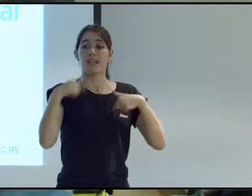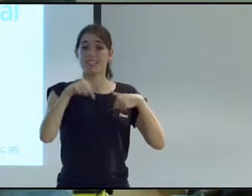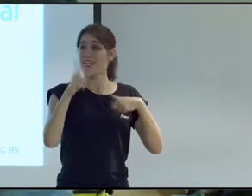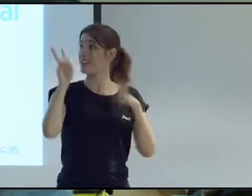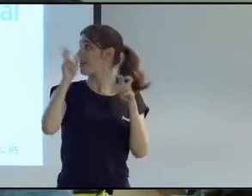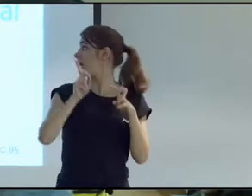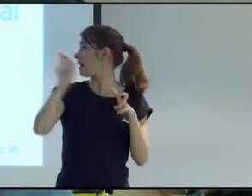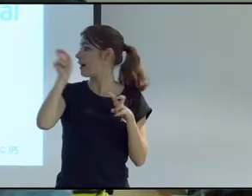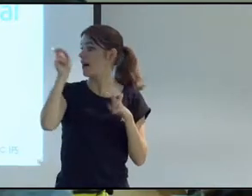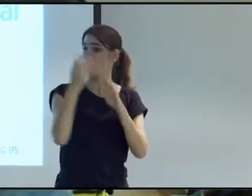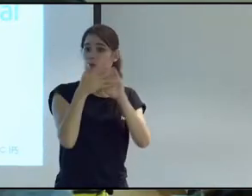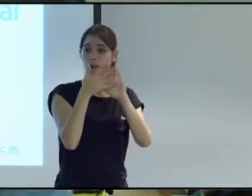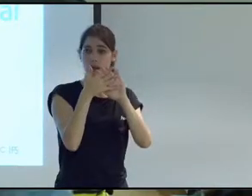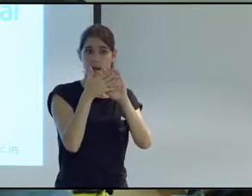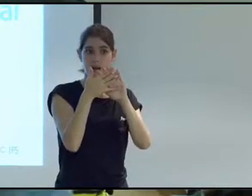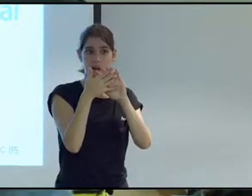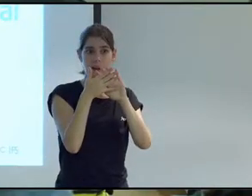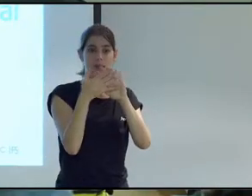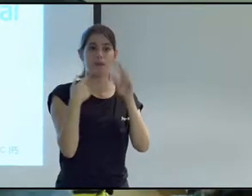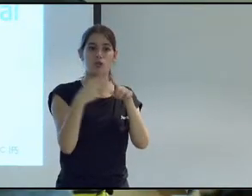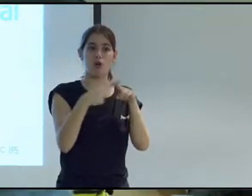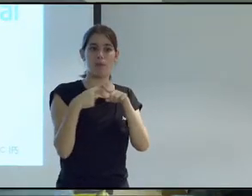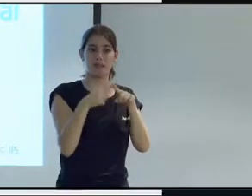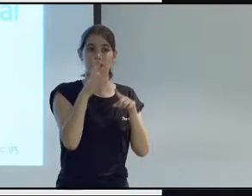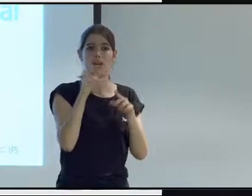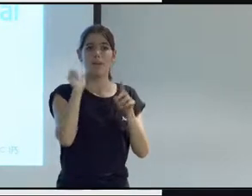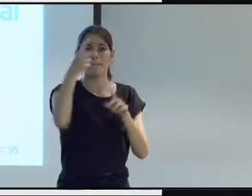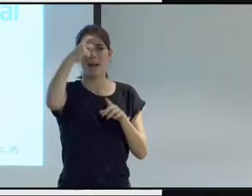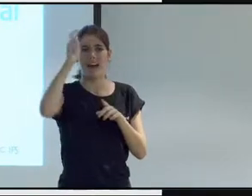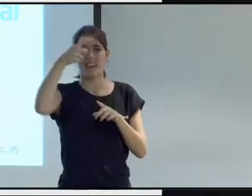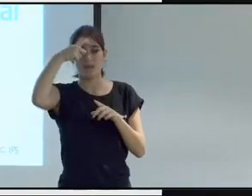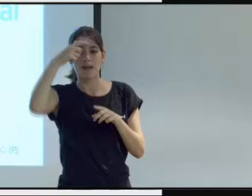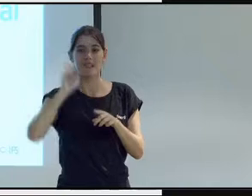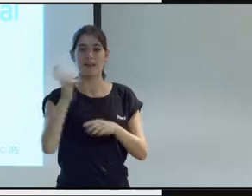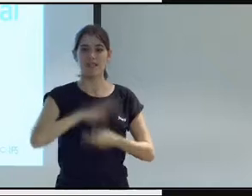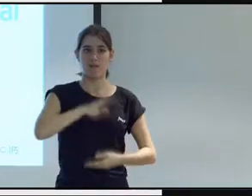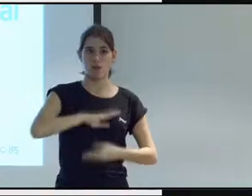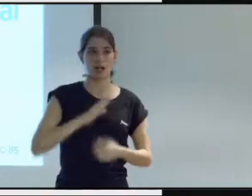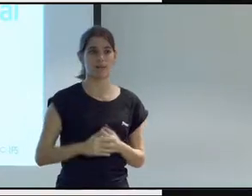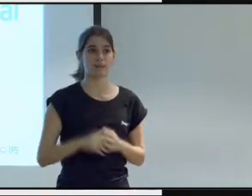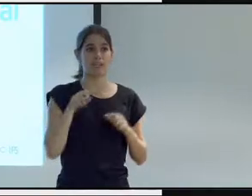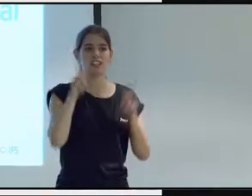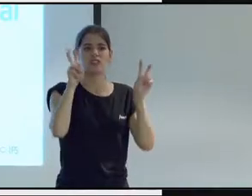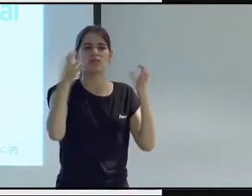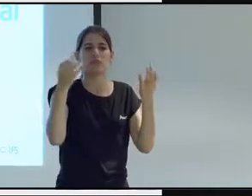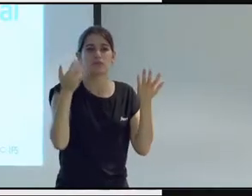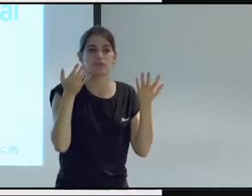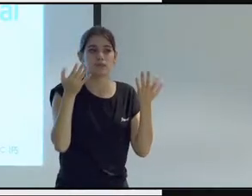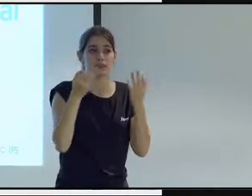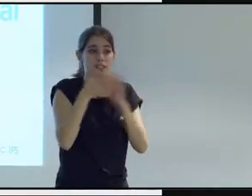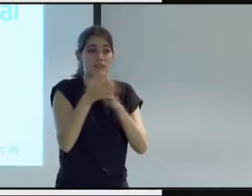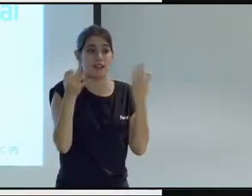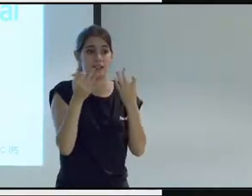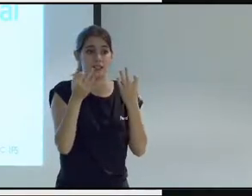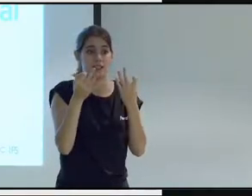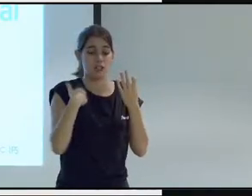the issue that I'm going to refer to and that we will share. This is Paradigms of Functional Diversity. What am I referring to